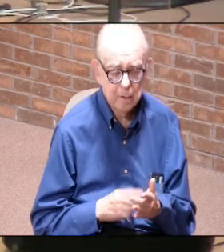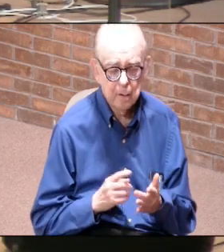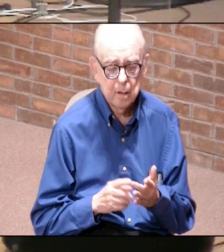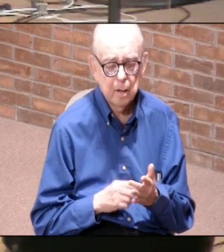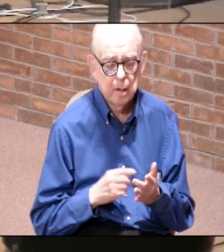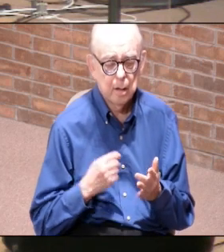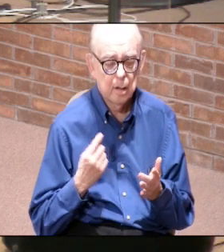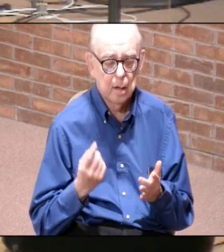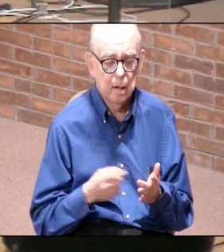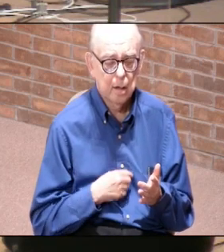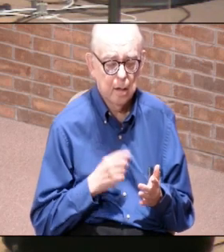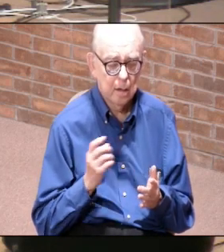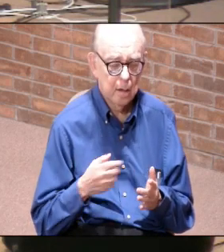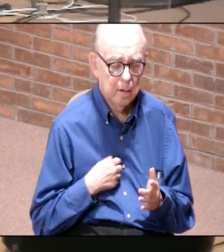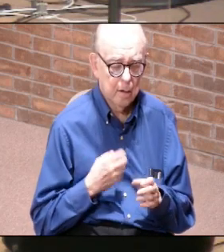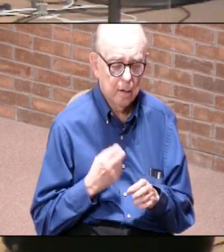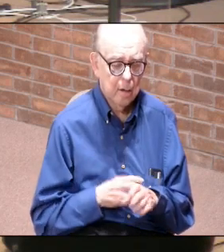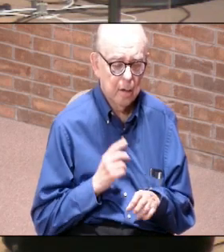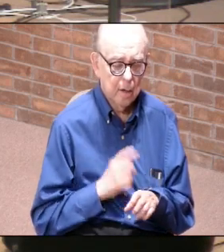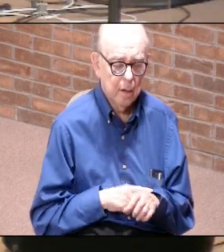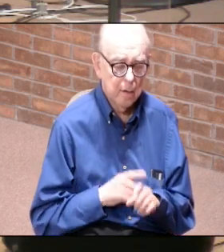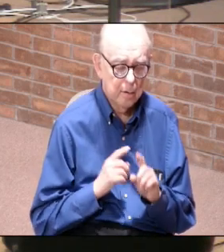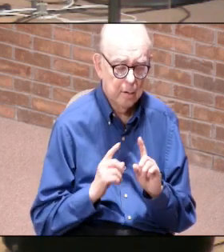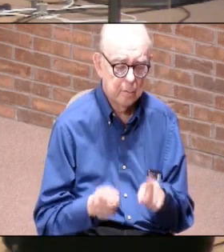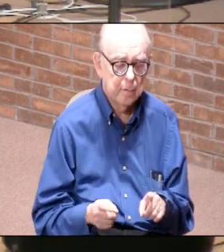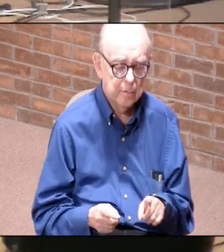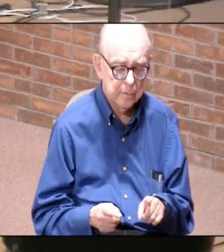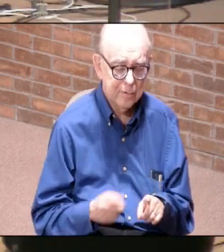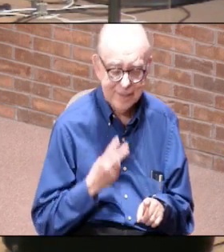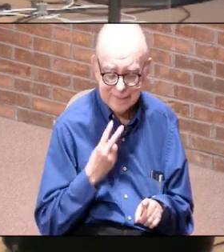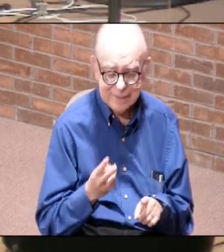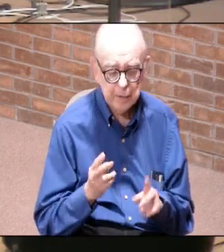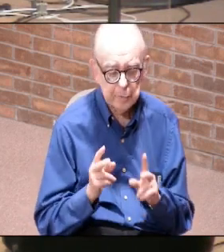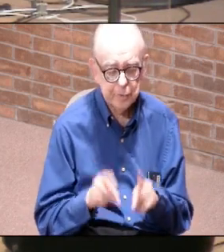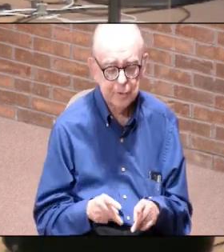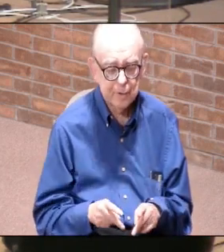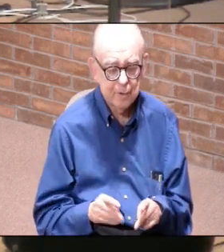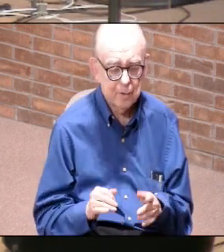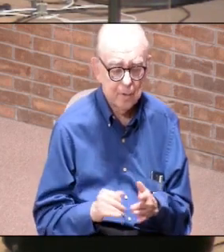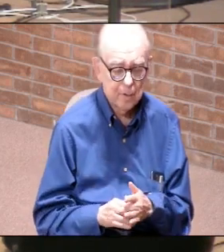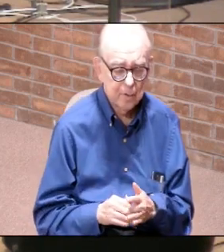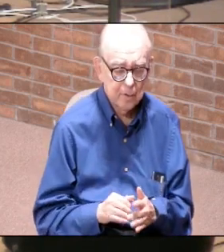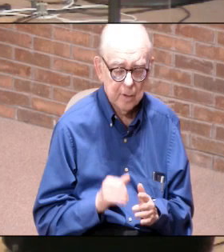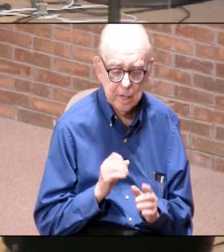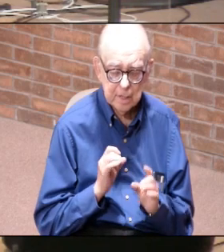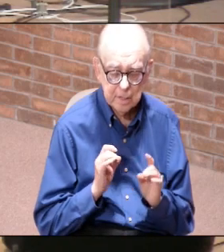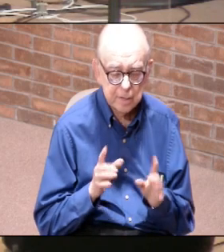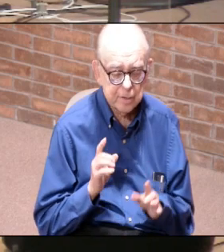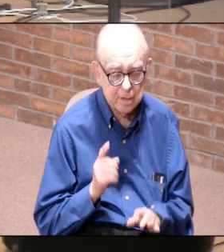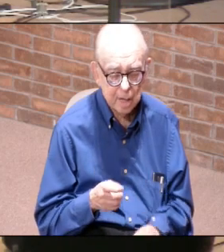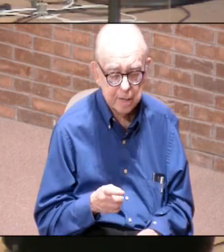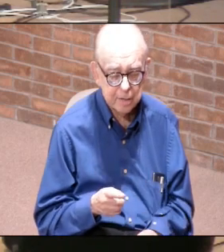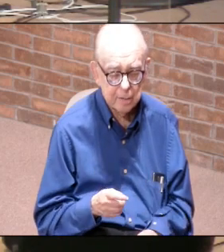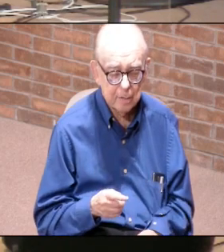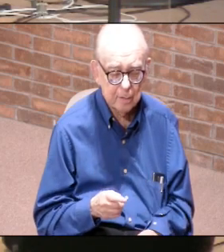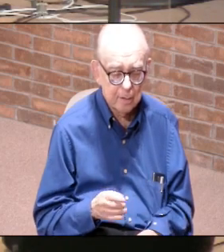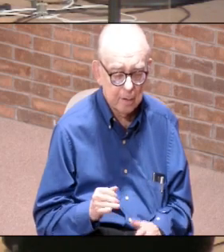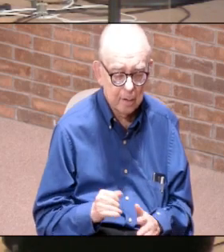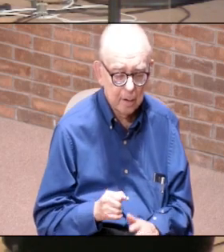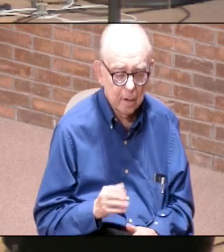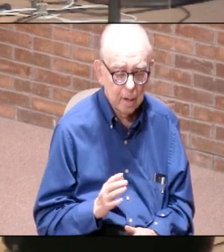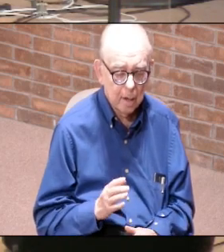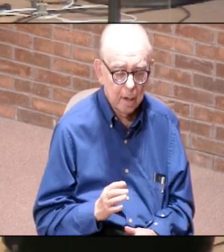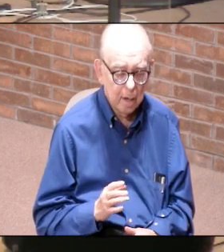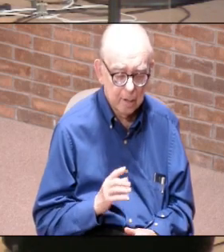Sometimes you have a hard time going to even a person that doesn't like you, that